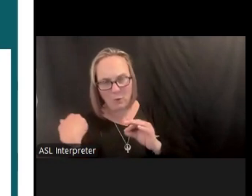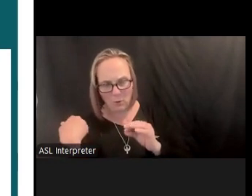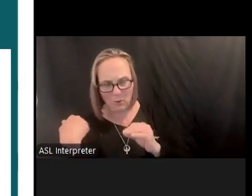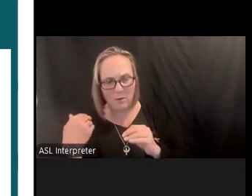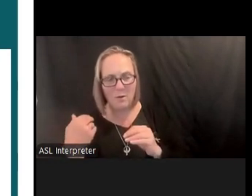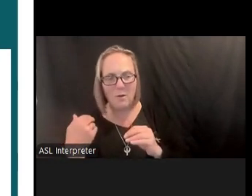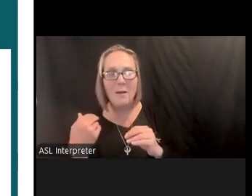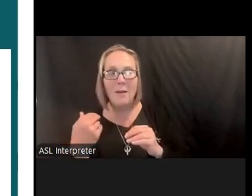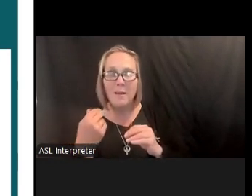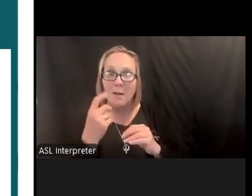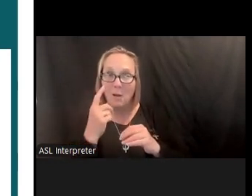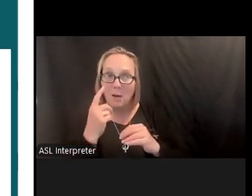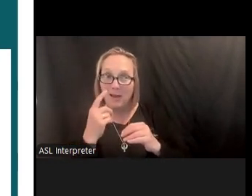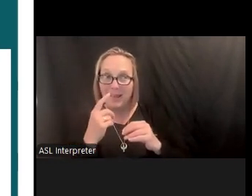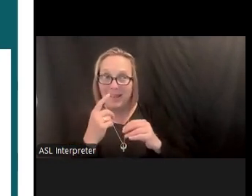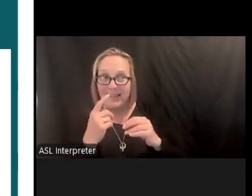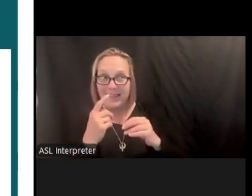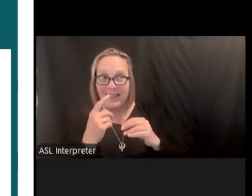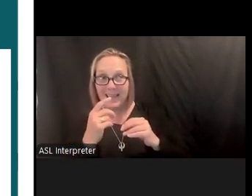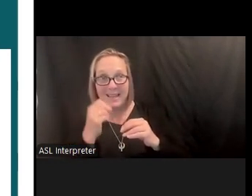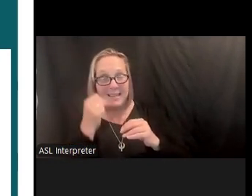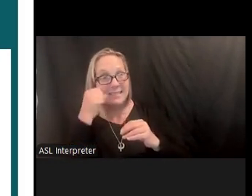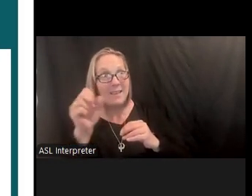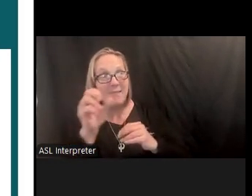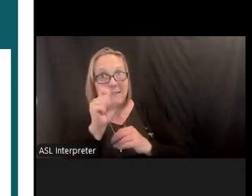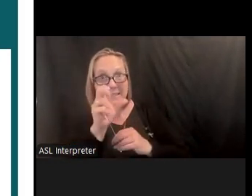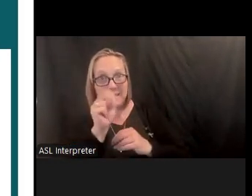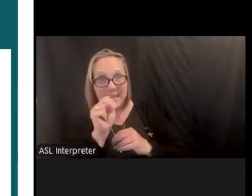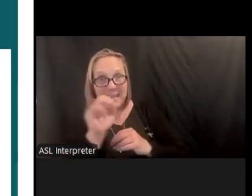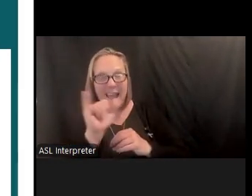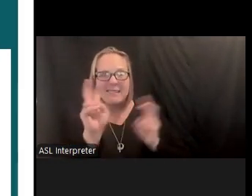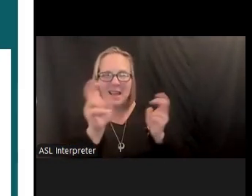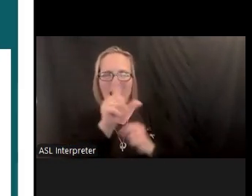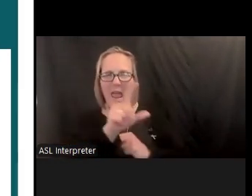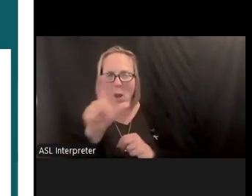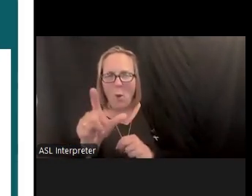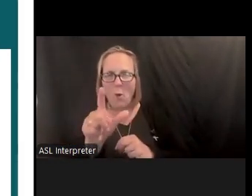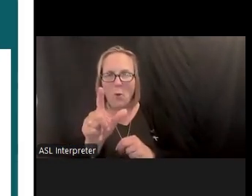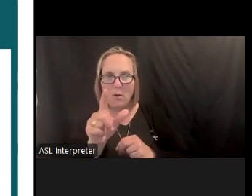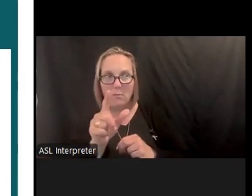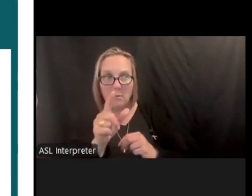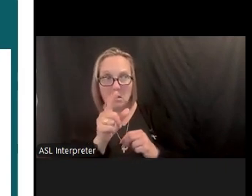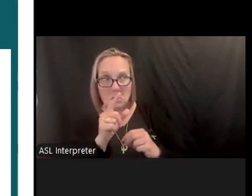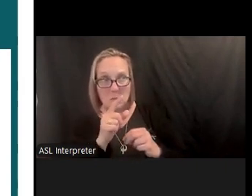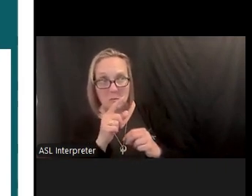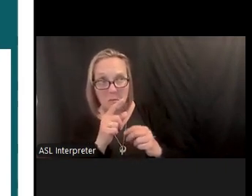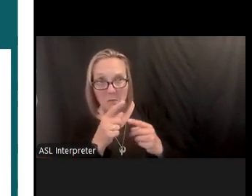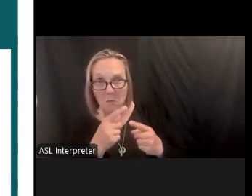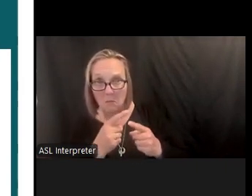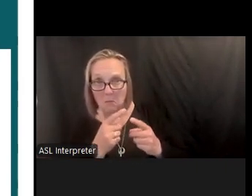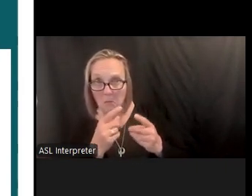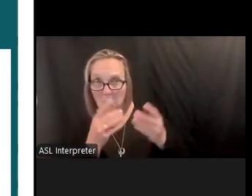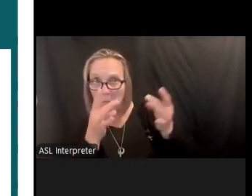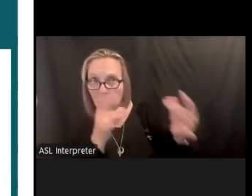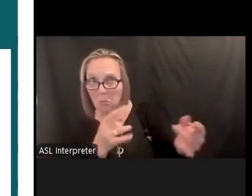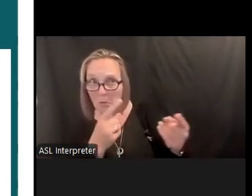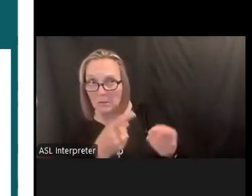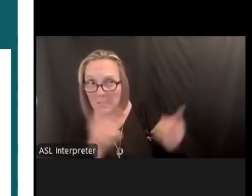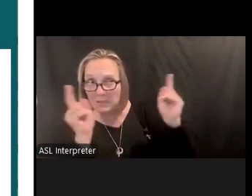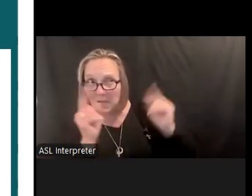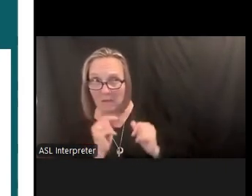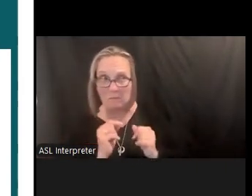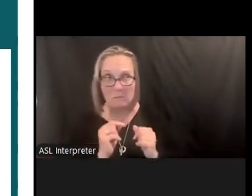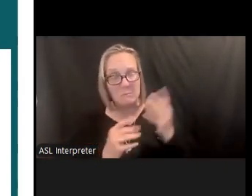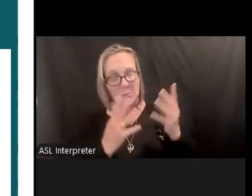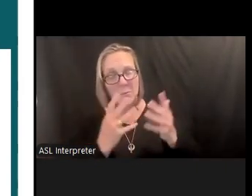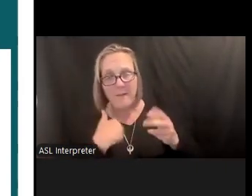had issues with Silverstein as a landlord in the past. So I don't know how putting a casino there